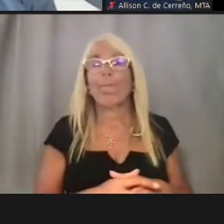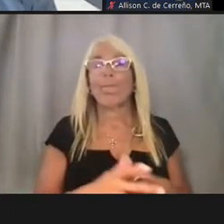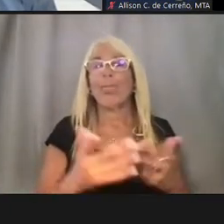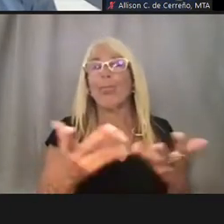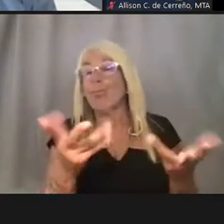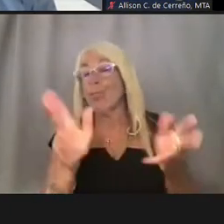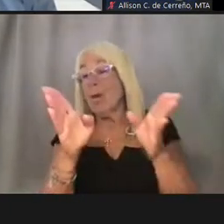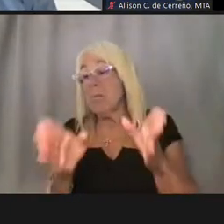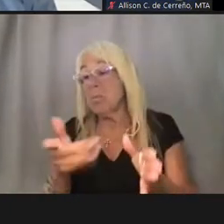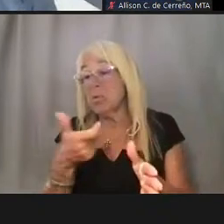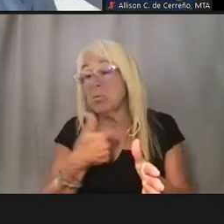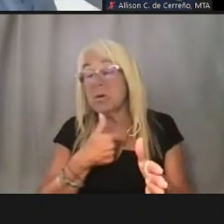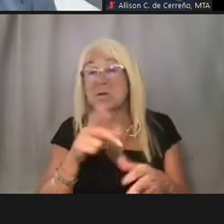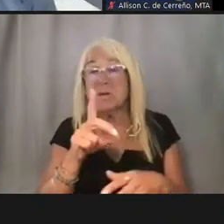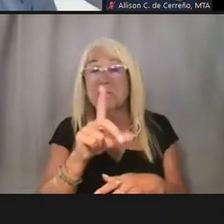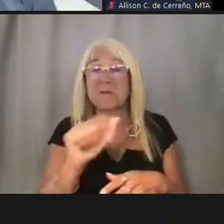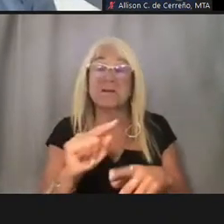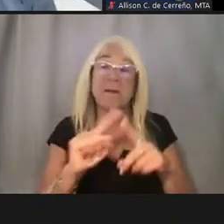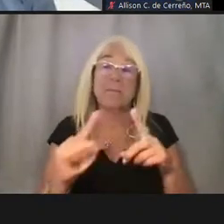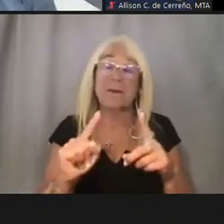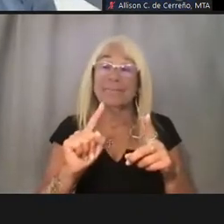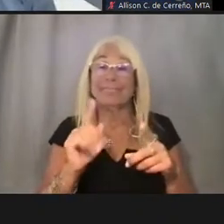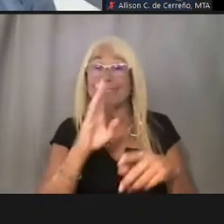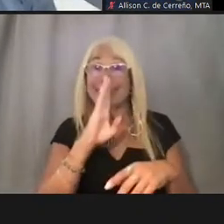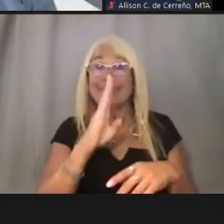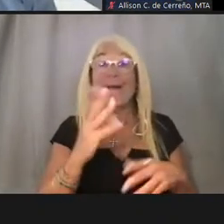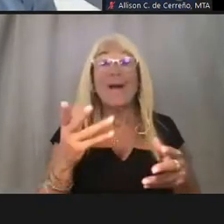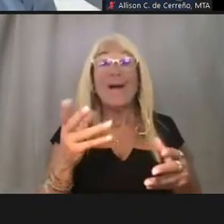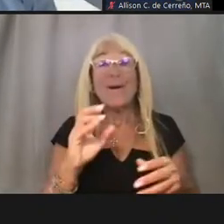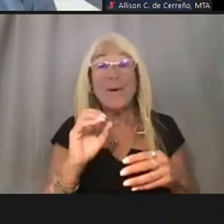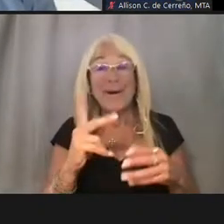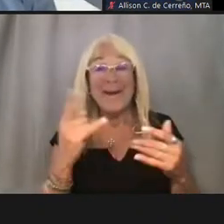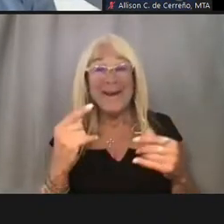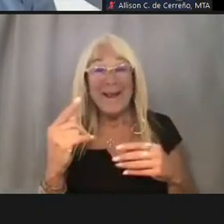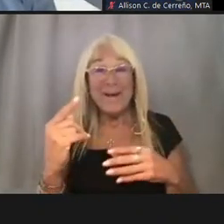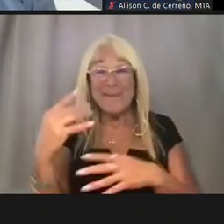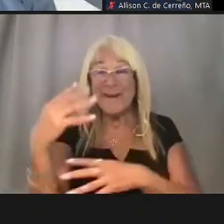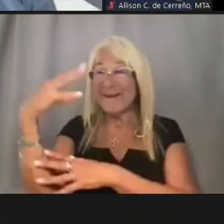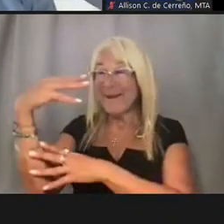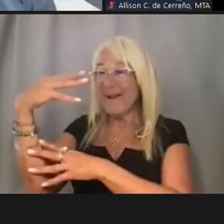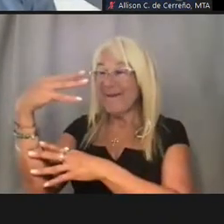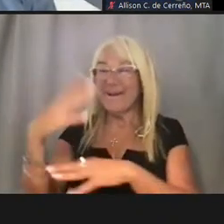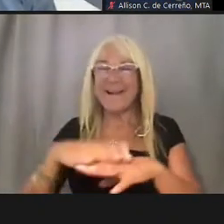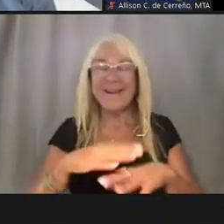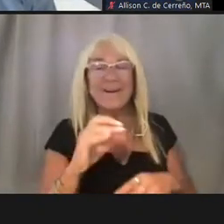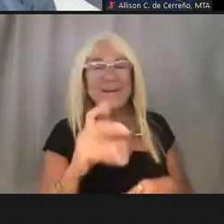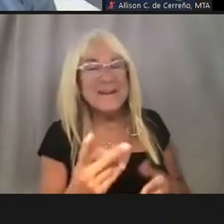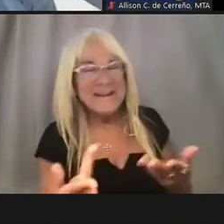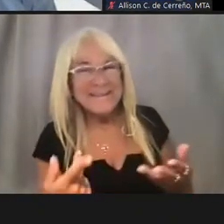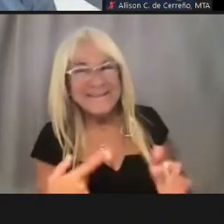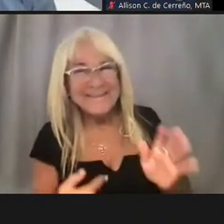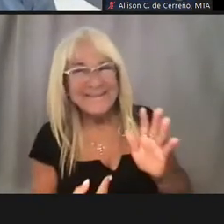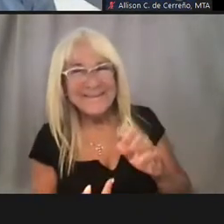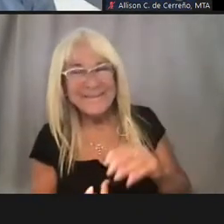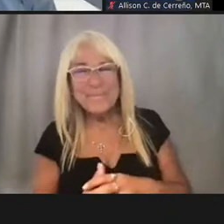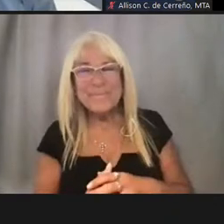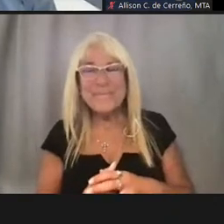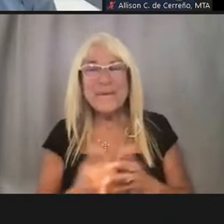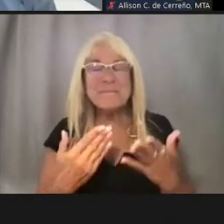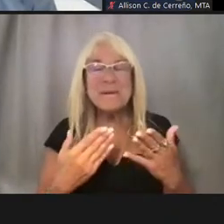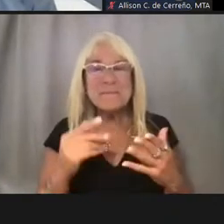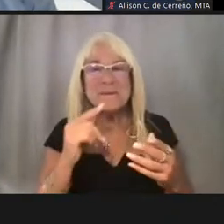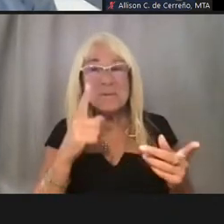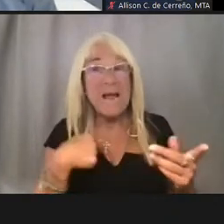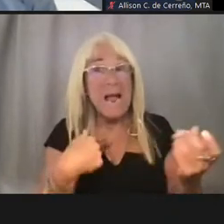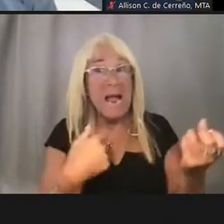disability but it kind of cuts to the chase ah there I am um you might be surprised then if I'm going to say that I really support